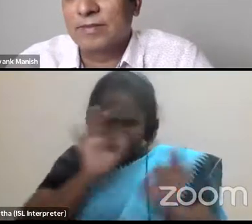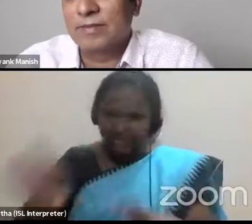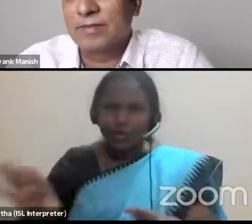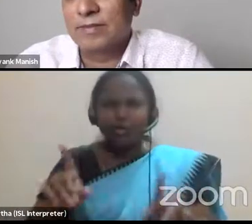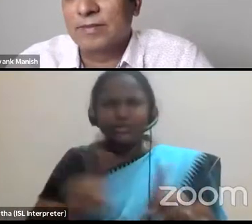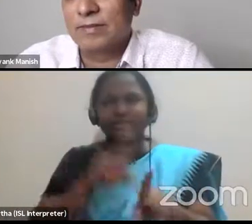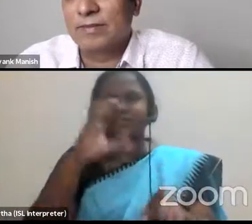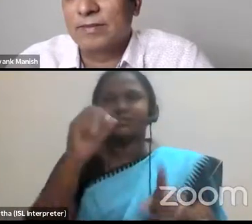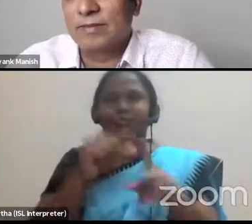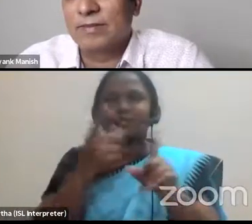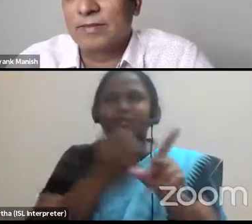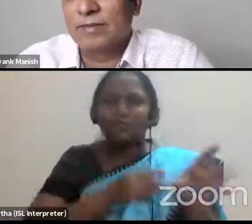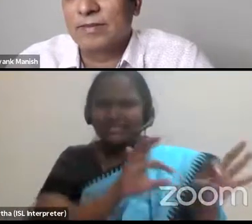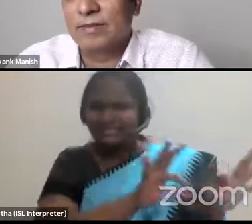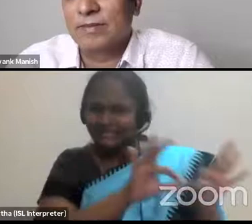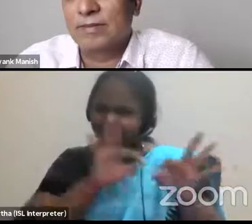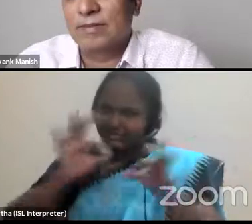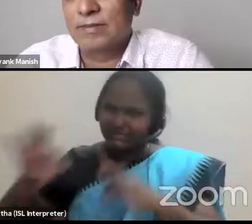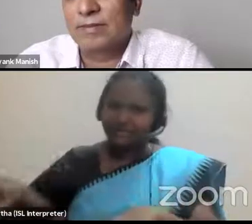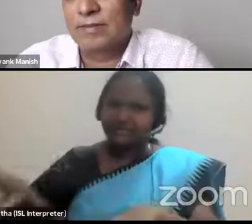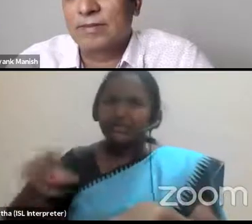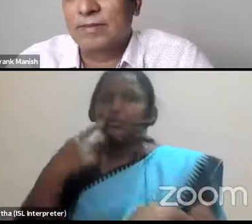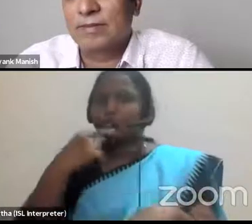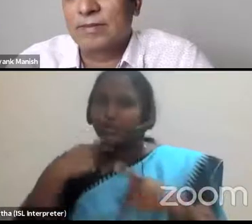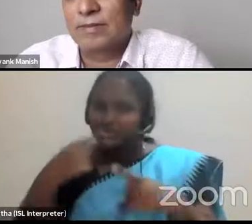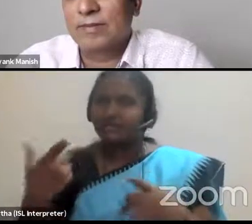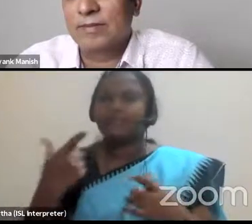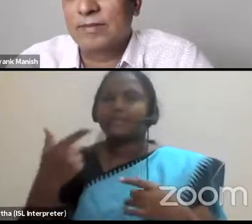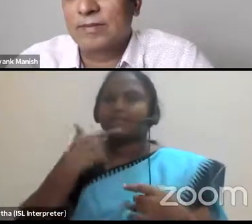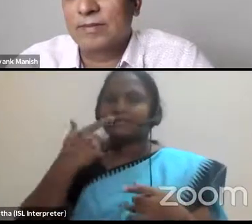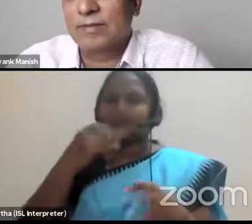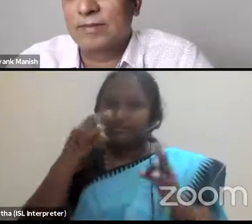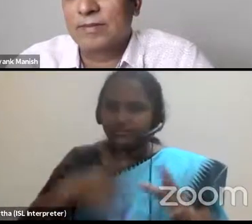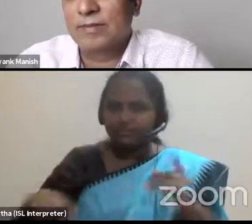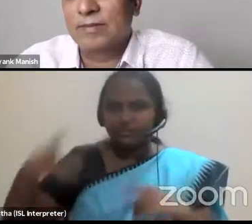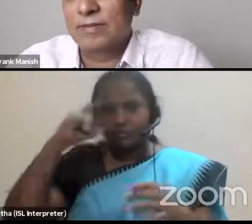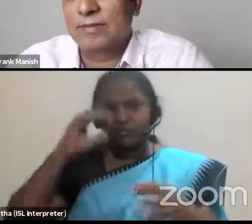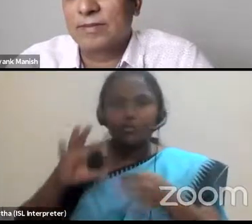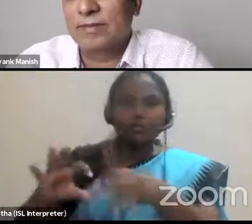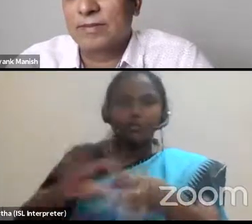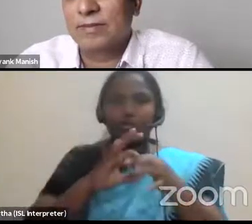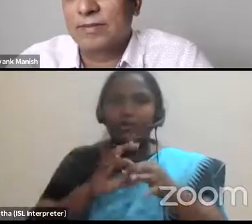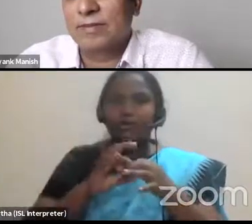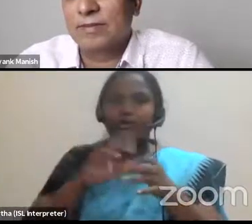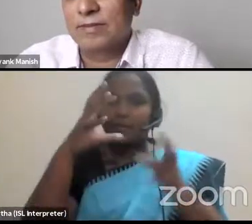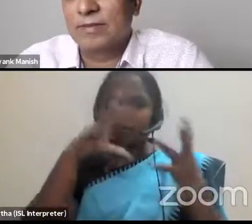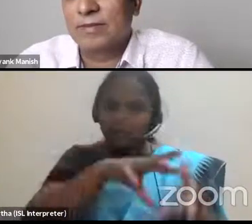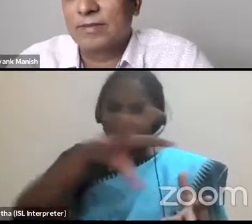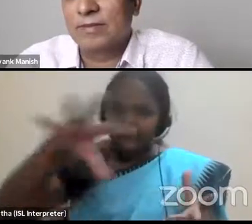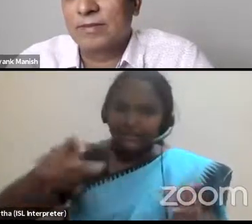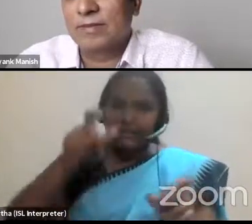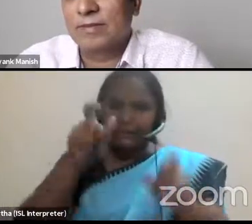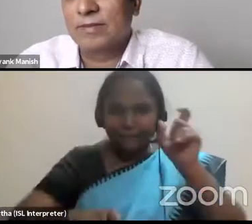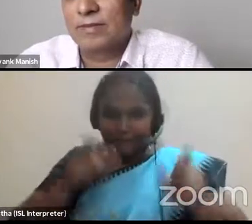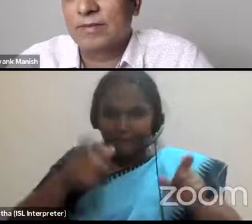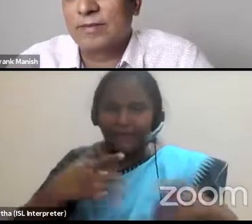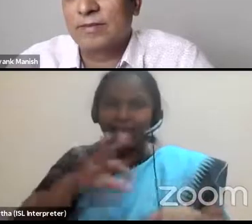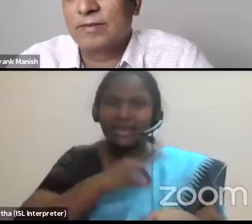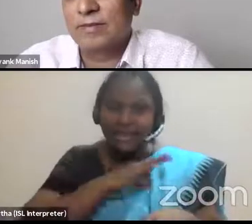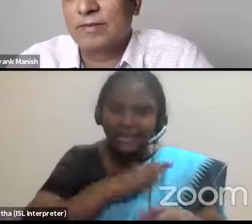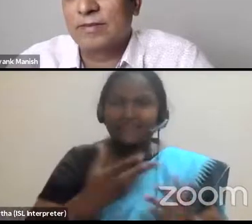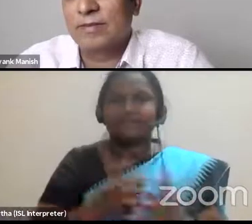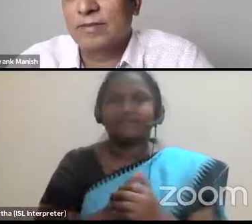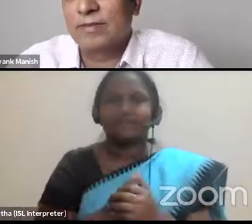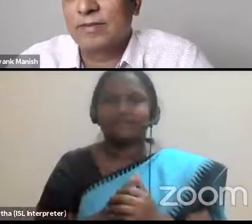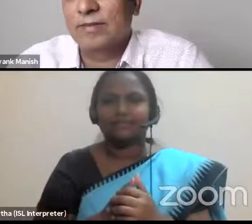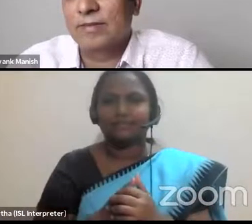copied. And it has the Hussein, the digital Hussein is actually interacting with a whole bunch of people, you know, adults and children alike. So